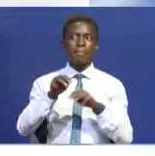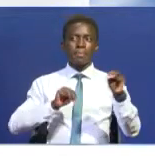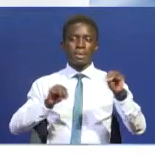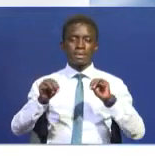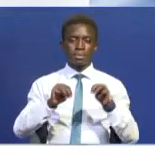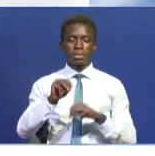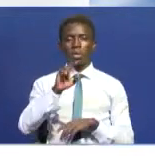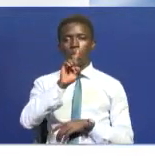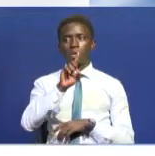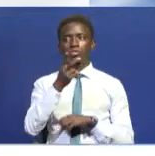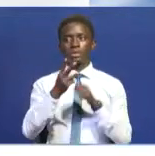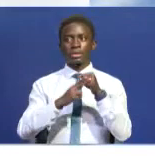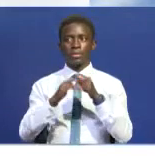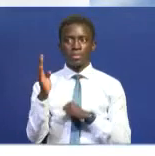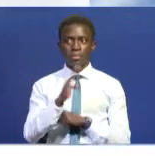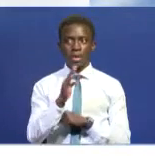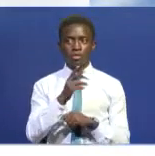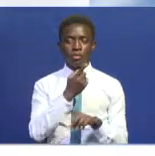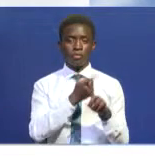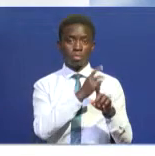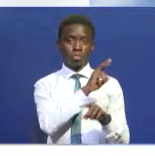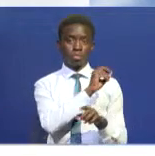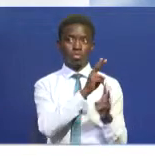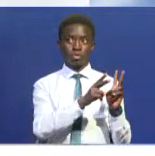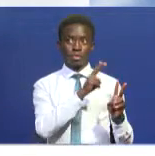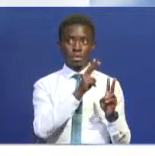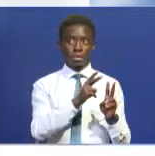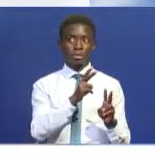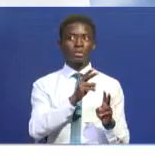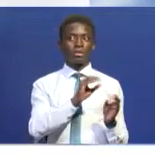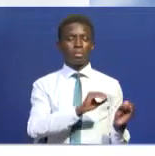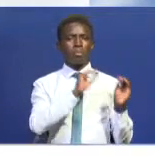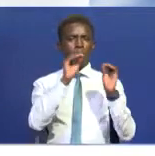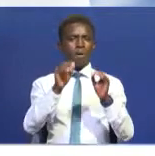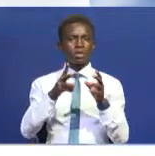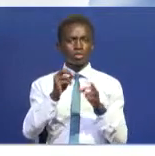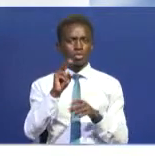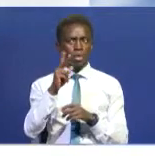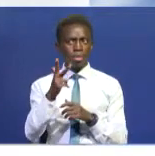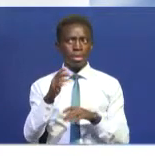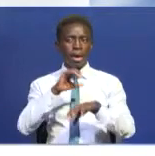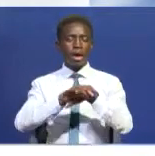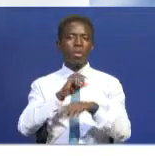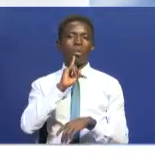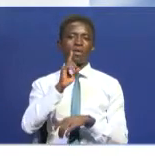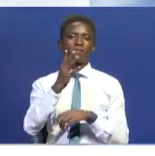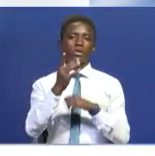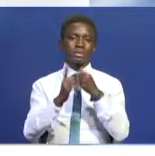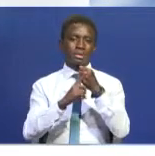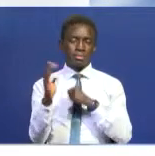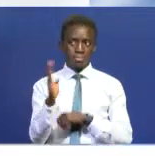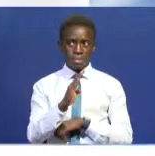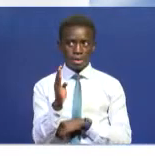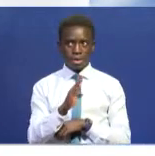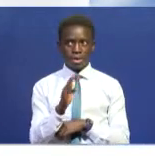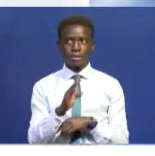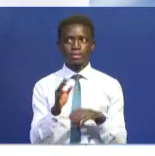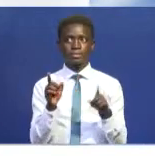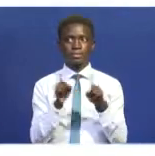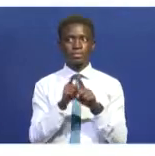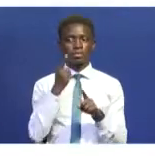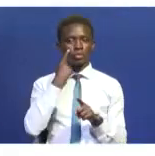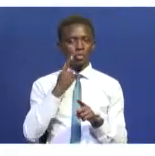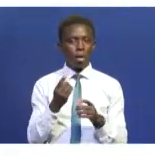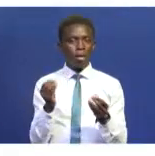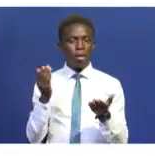in 2022 to 146 billion shillings in 2023, with no restatement of 2022